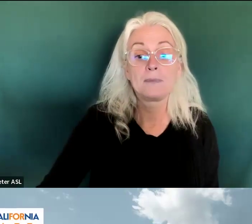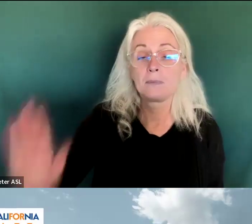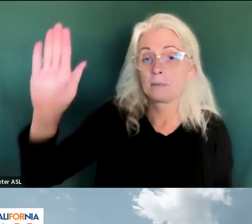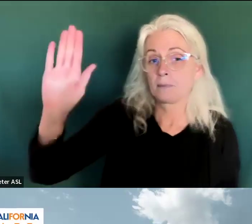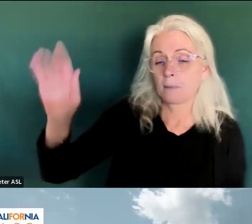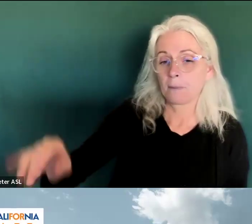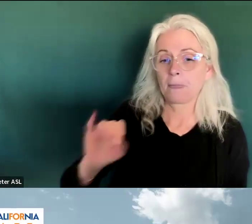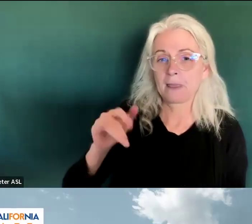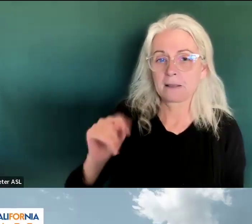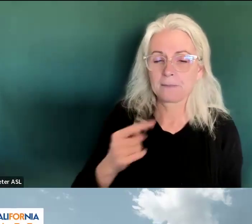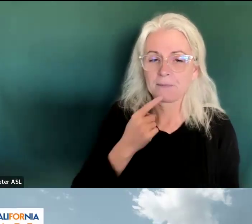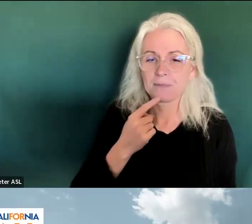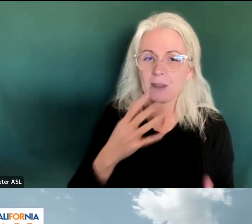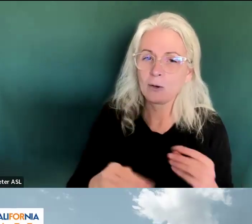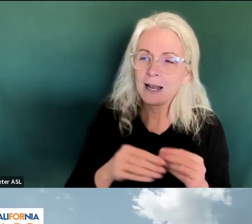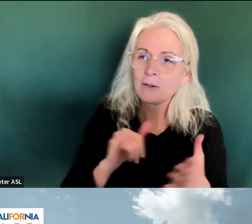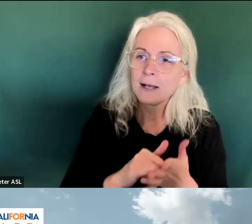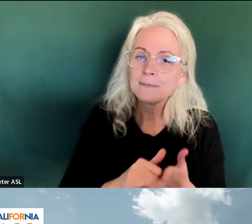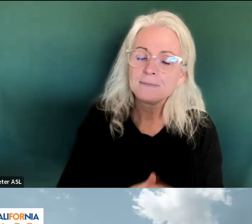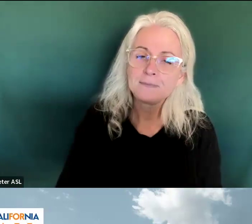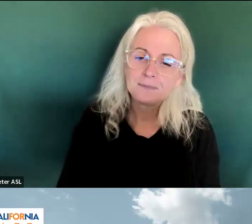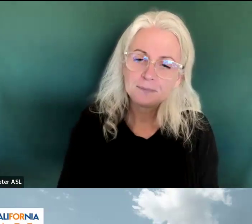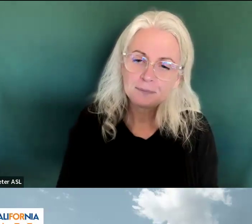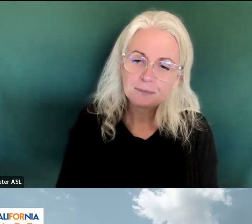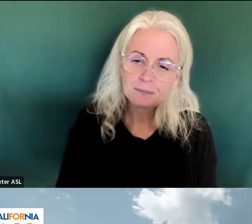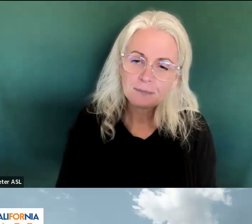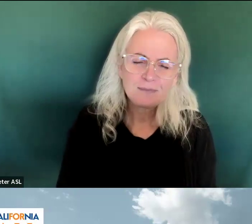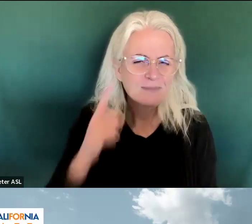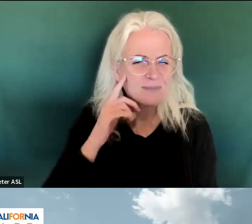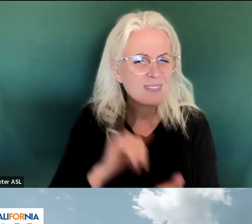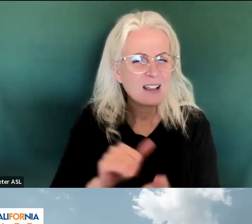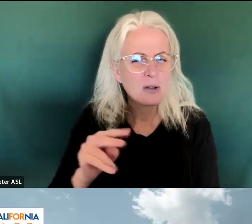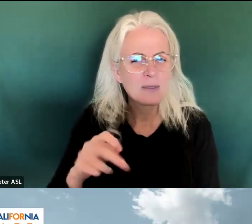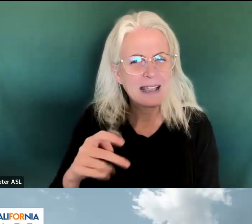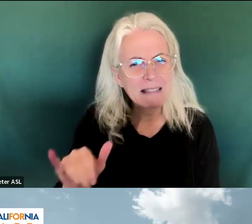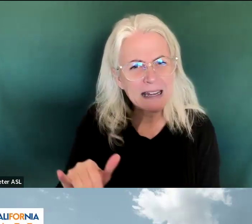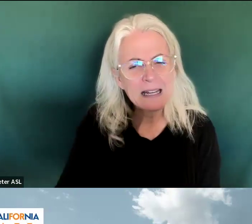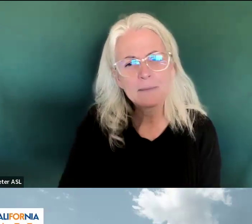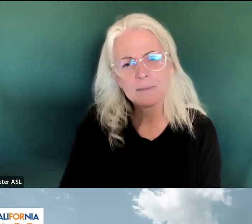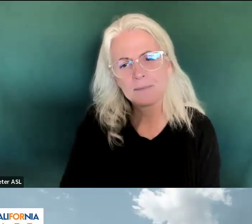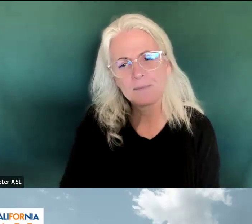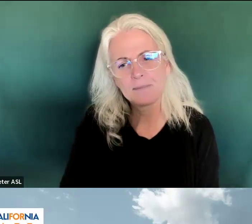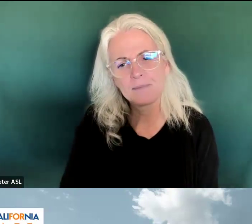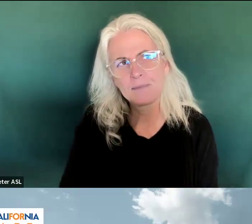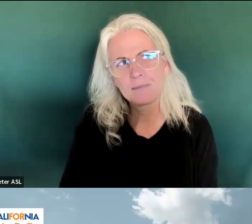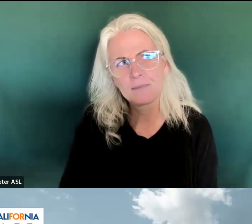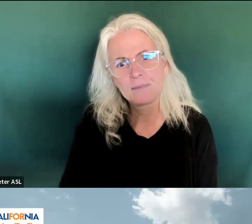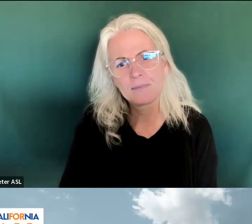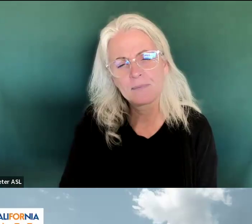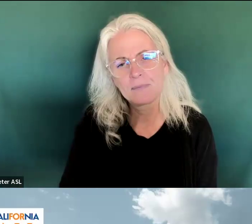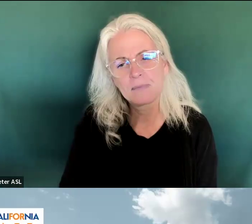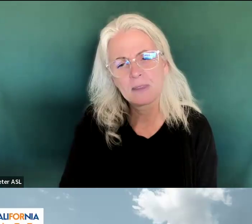I just add to that too? I think that was Anthony Burrick's number.